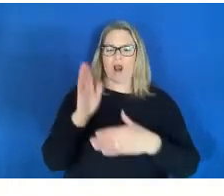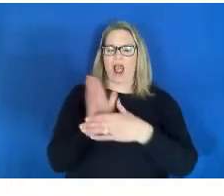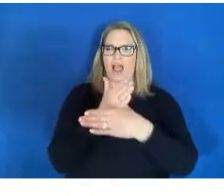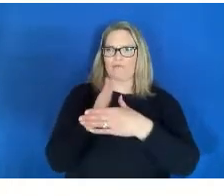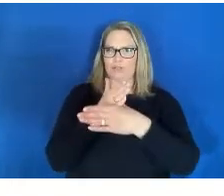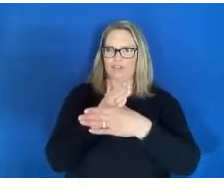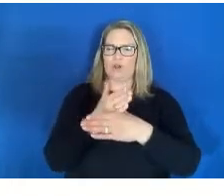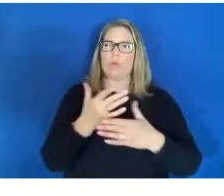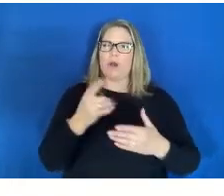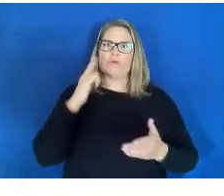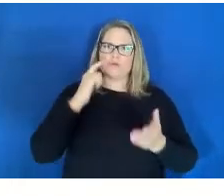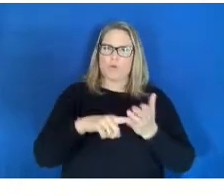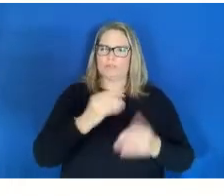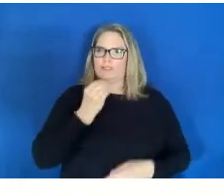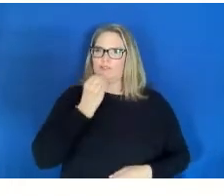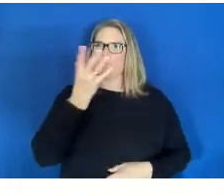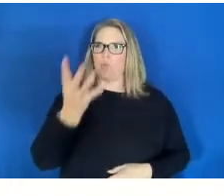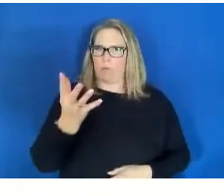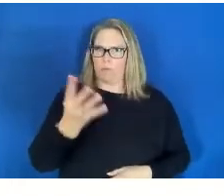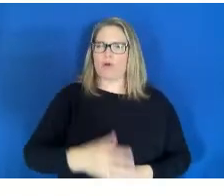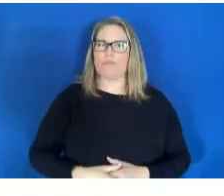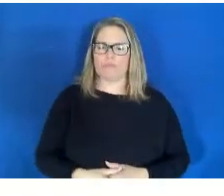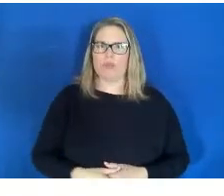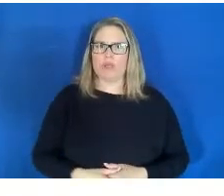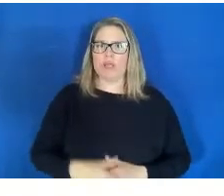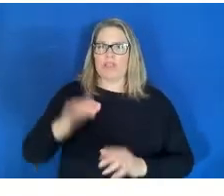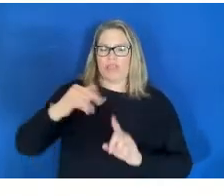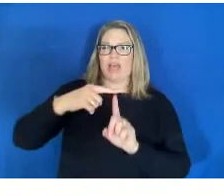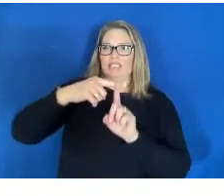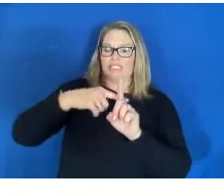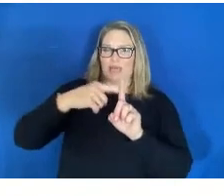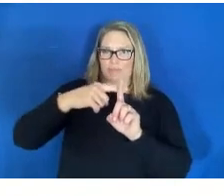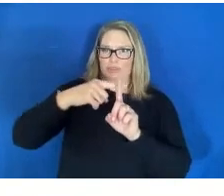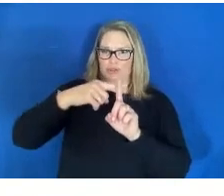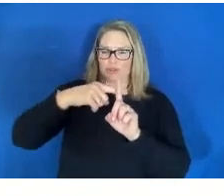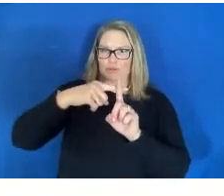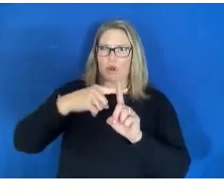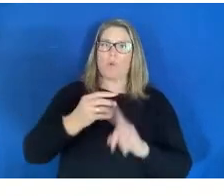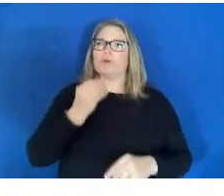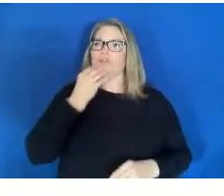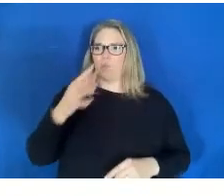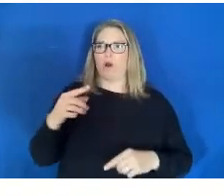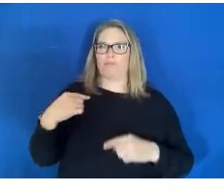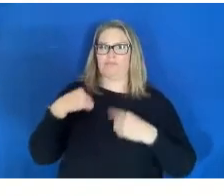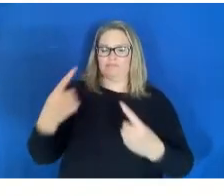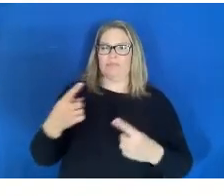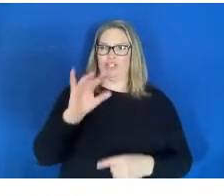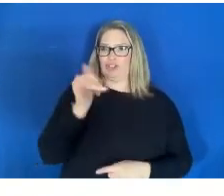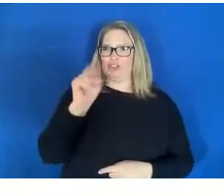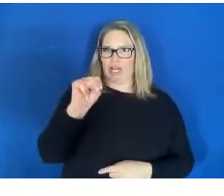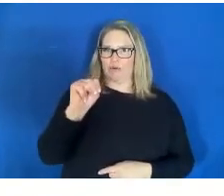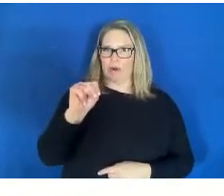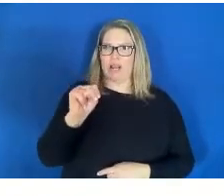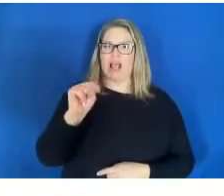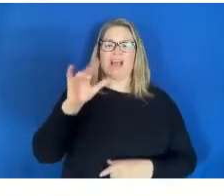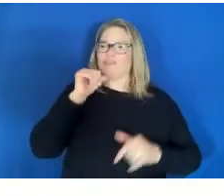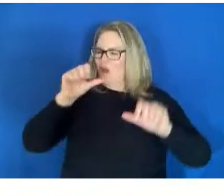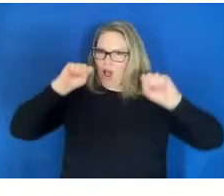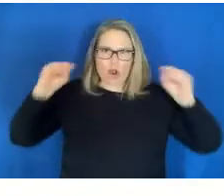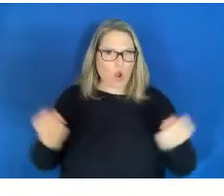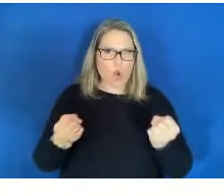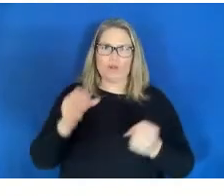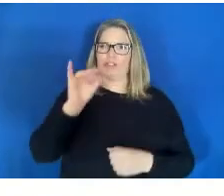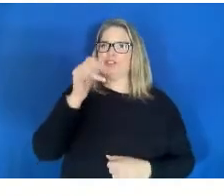this time of year, and the temperature was extremely warm during the month of January. Next